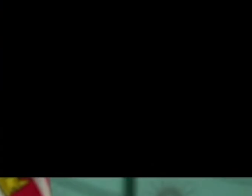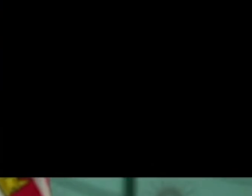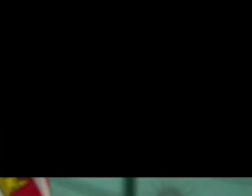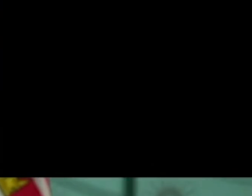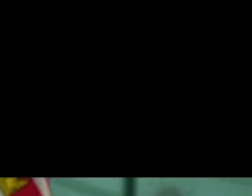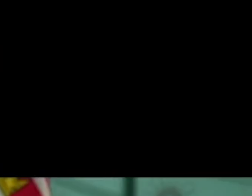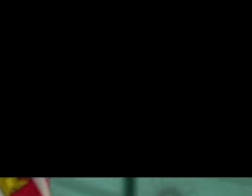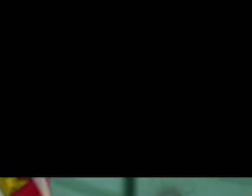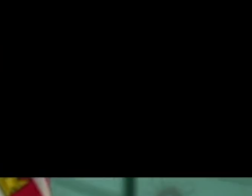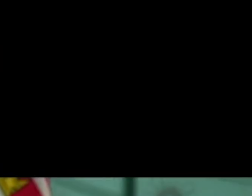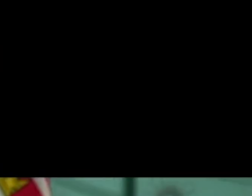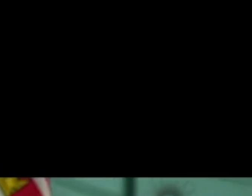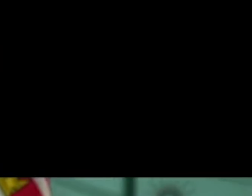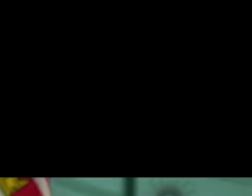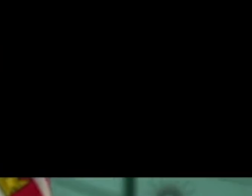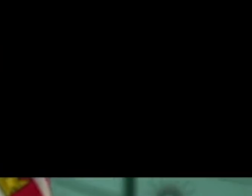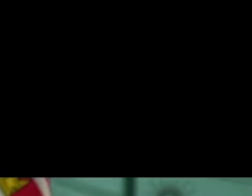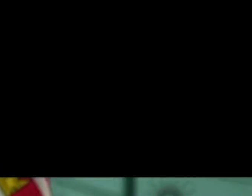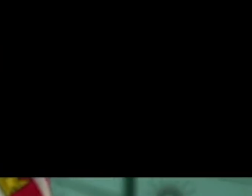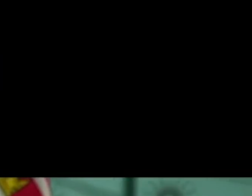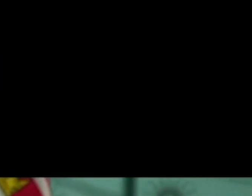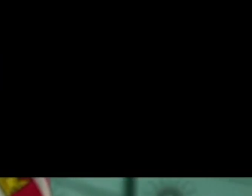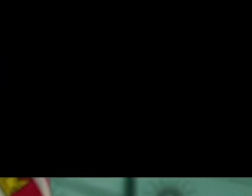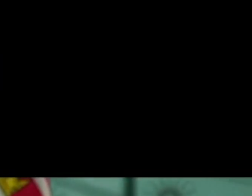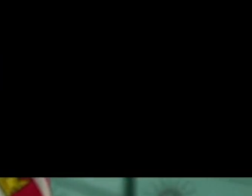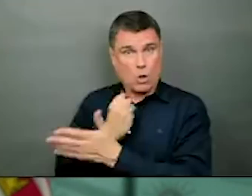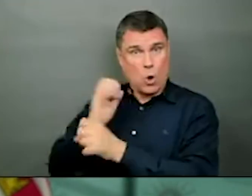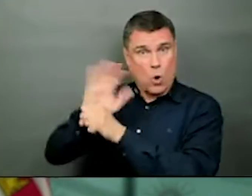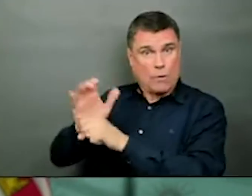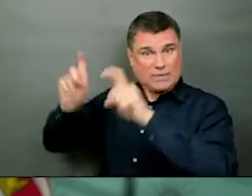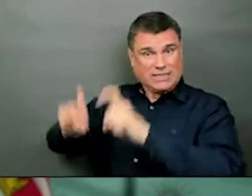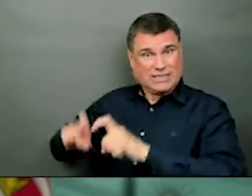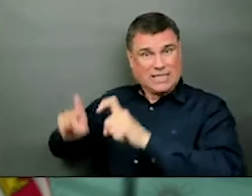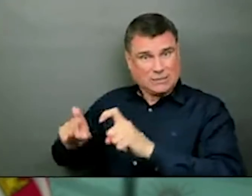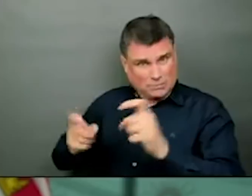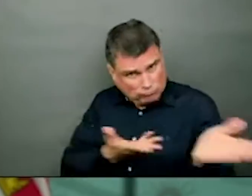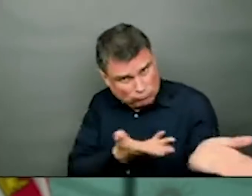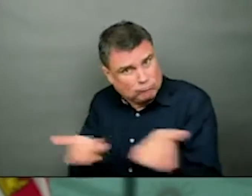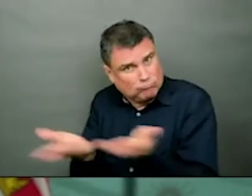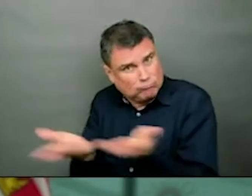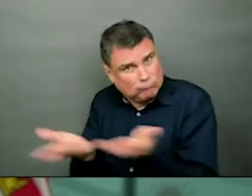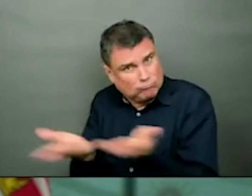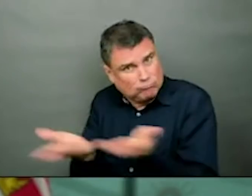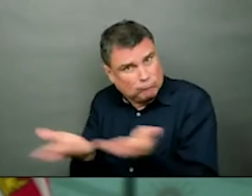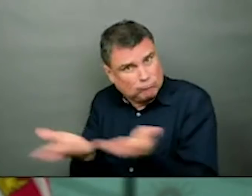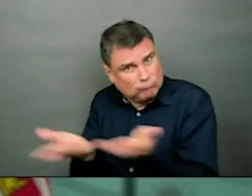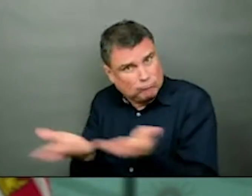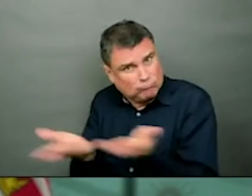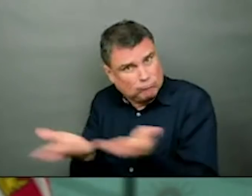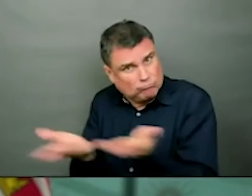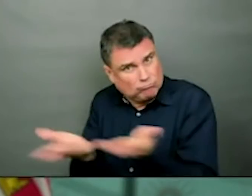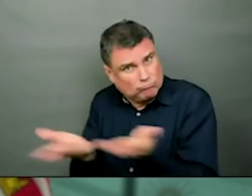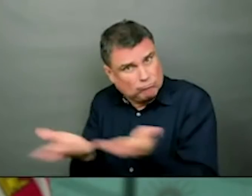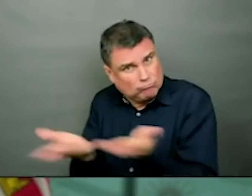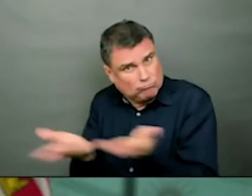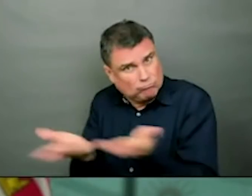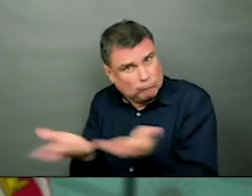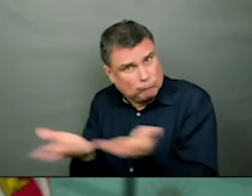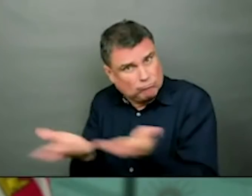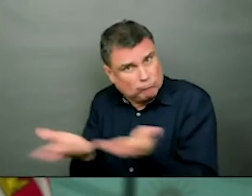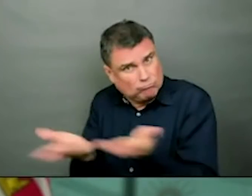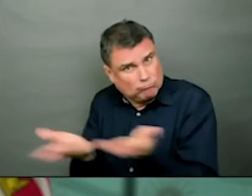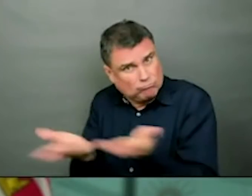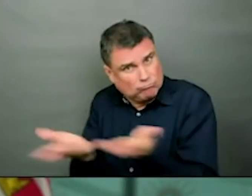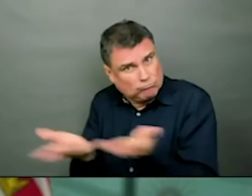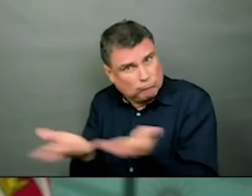people on when to get tested, and as I mentioned before, it's available to anyone who wishes it. Sorry, was there a